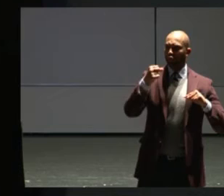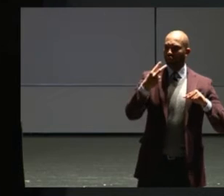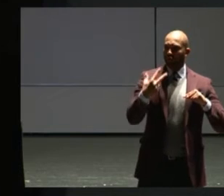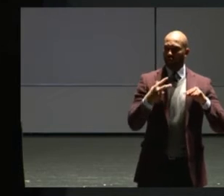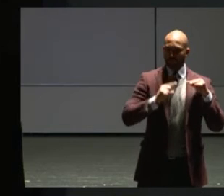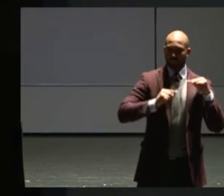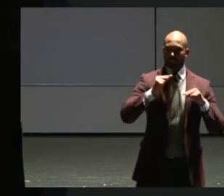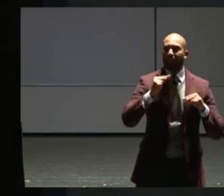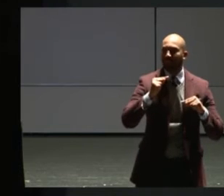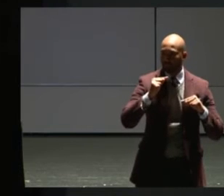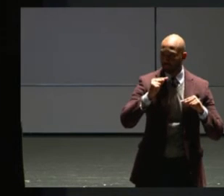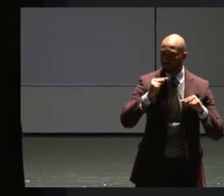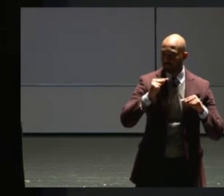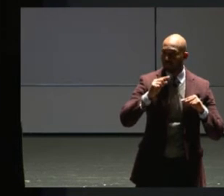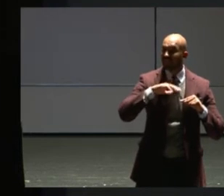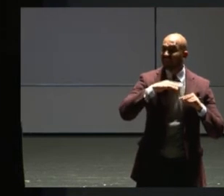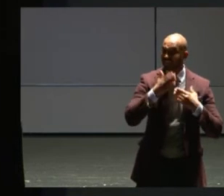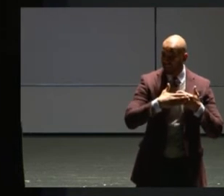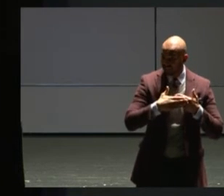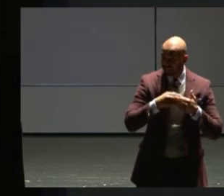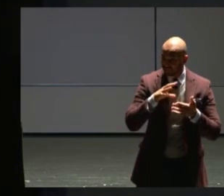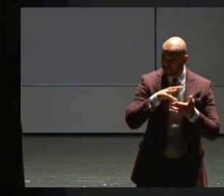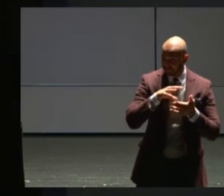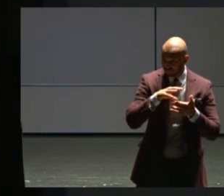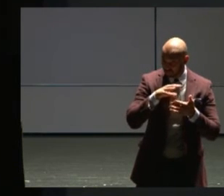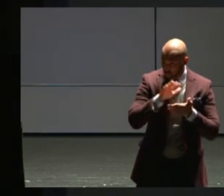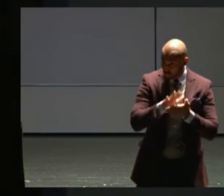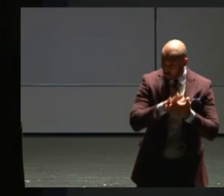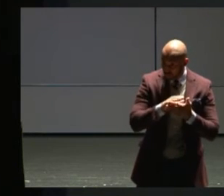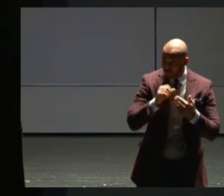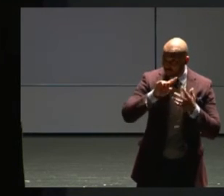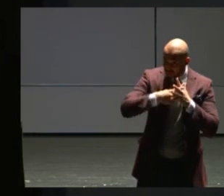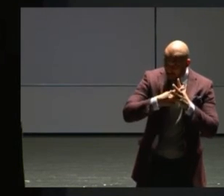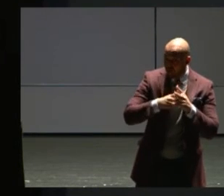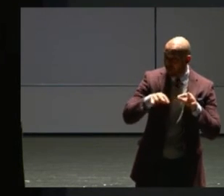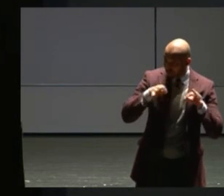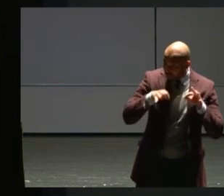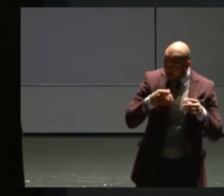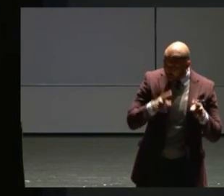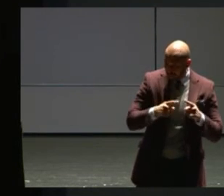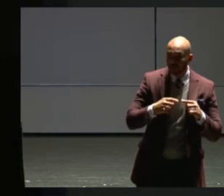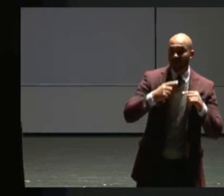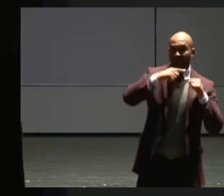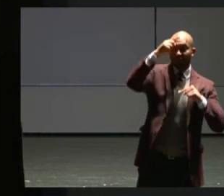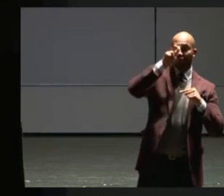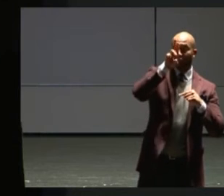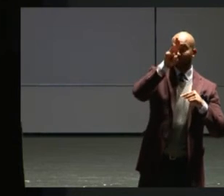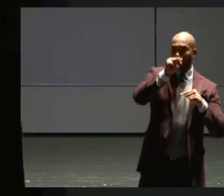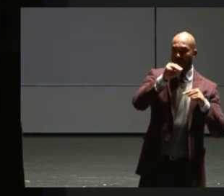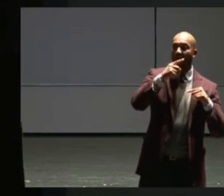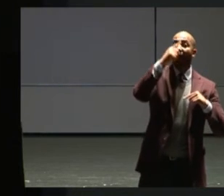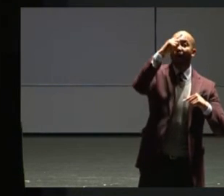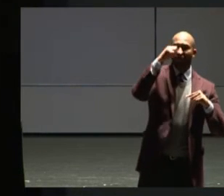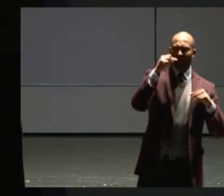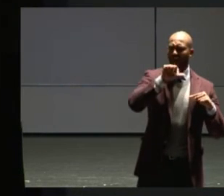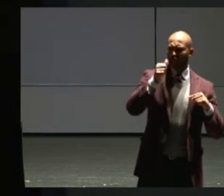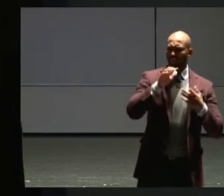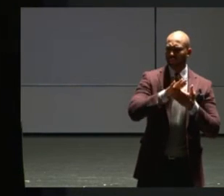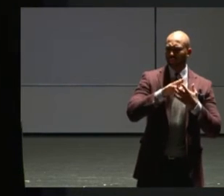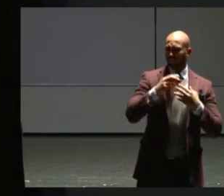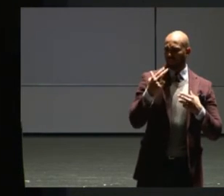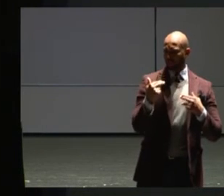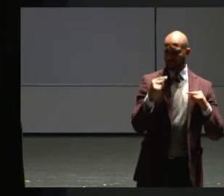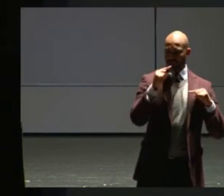were. That's how it started. And they went on to showcase these stories. And I didn't quite know what to expect over